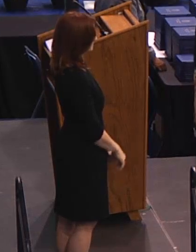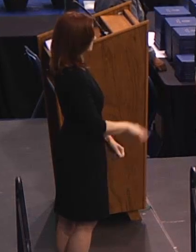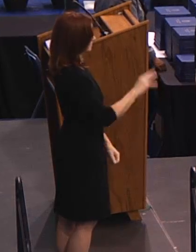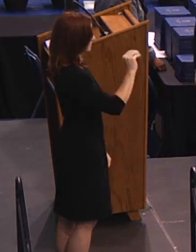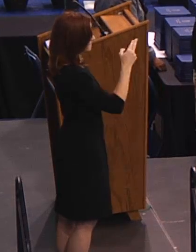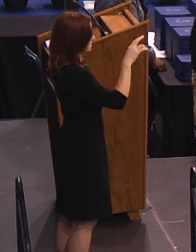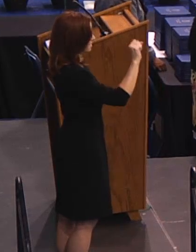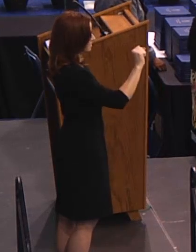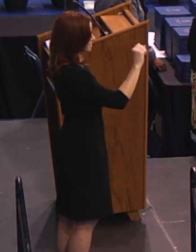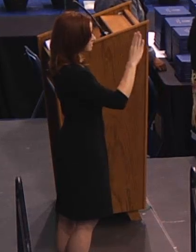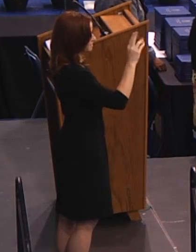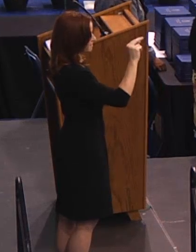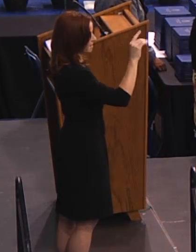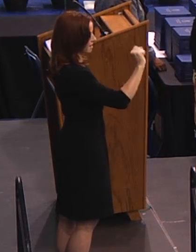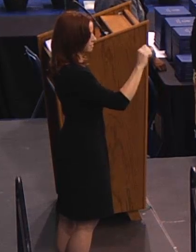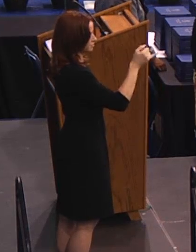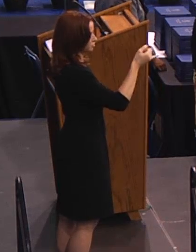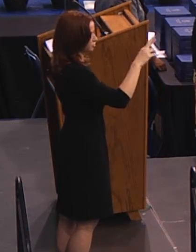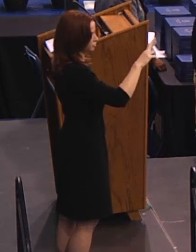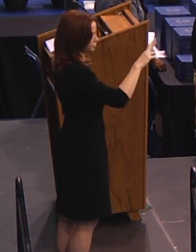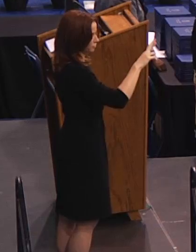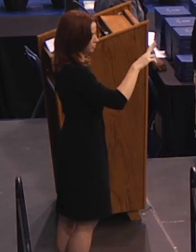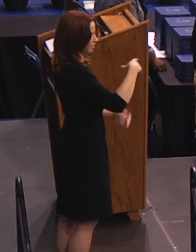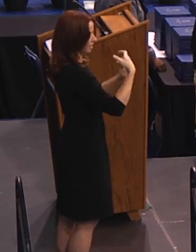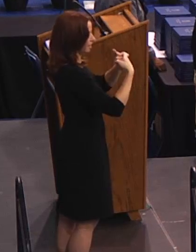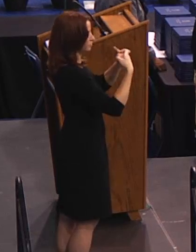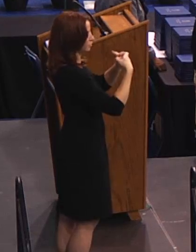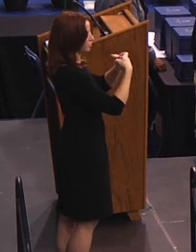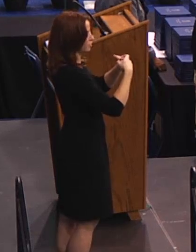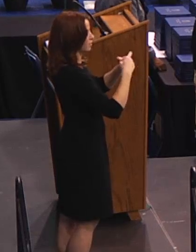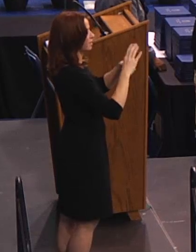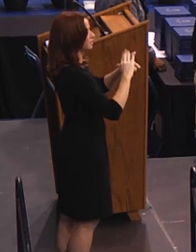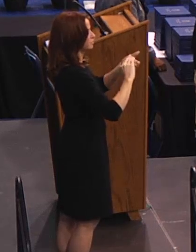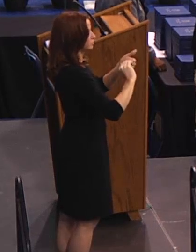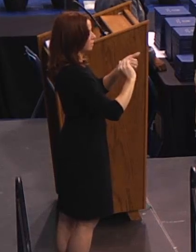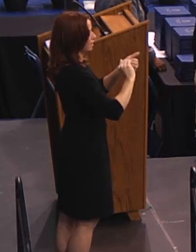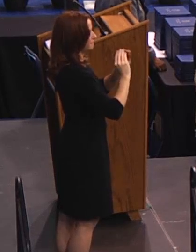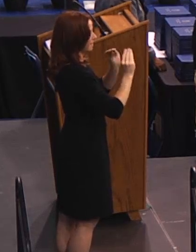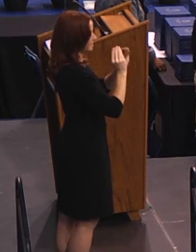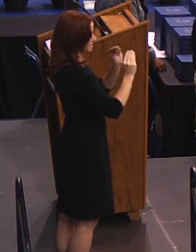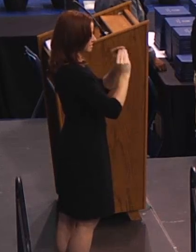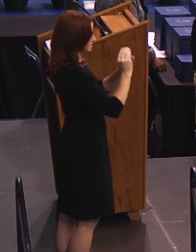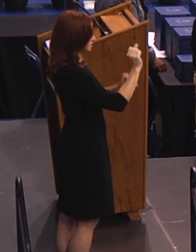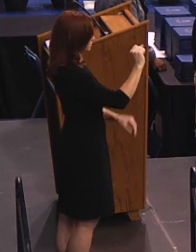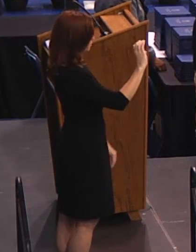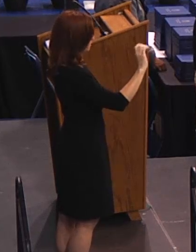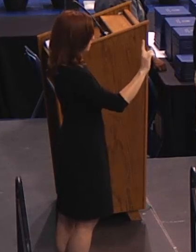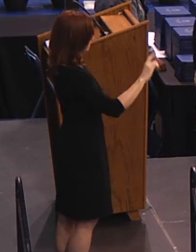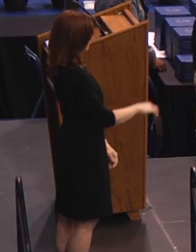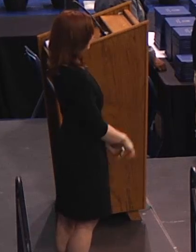Marcus Dwight Barnes, Jr., Electrical Industrial Maintenance, summa cum laude.